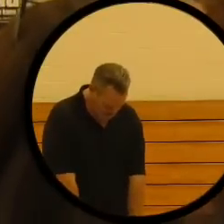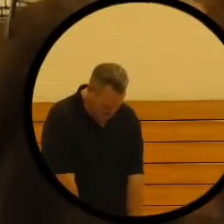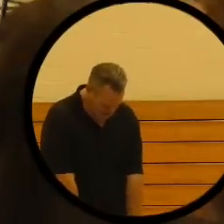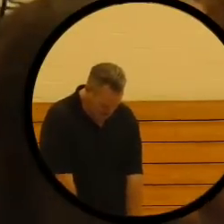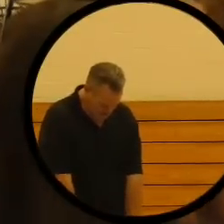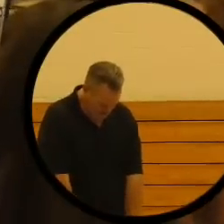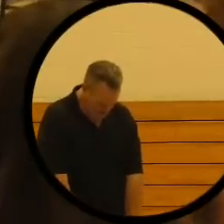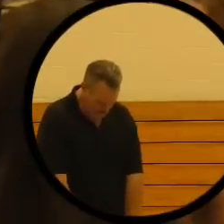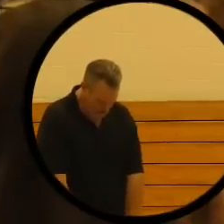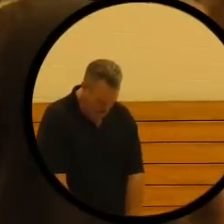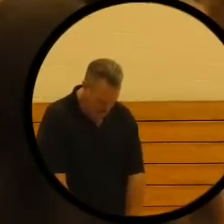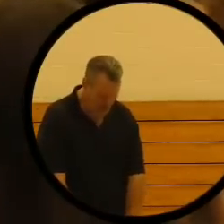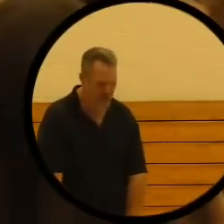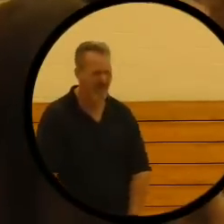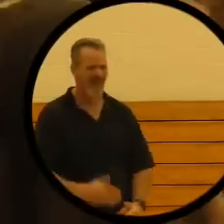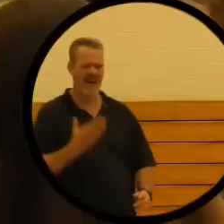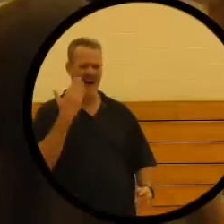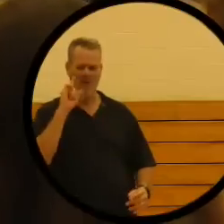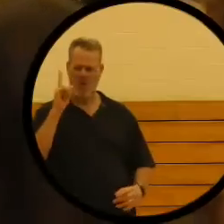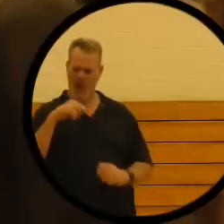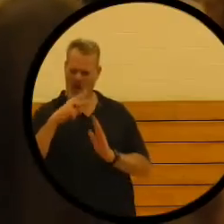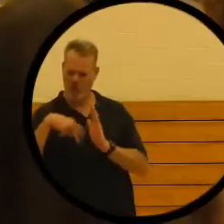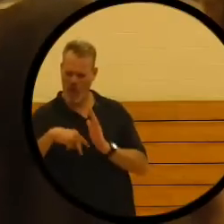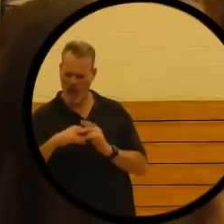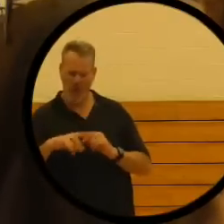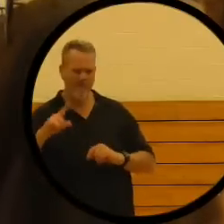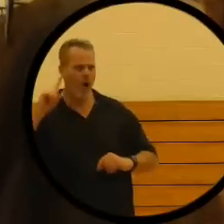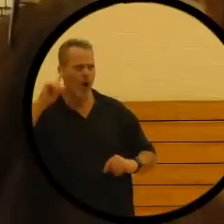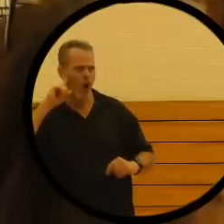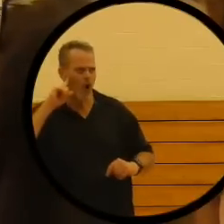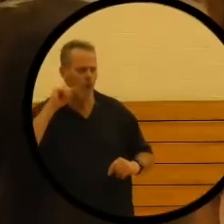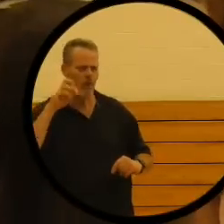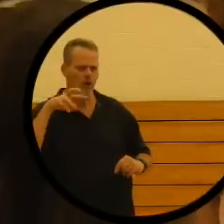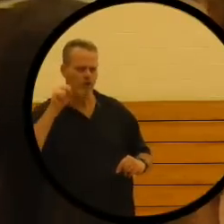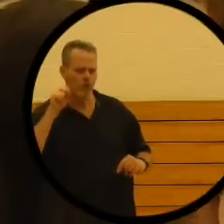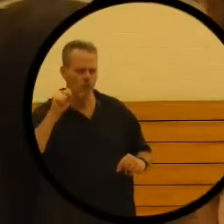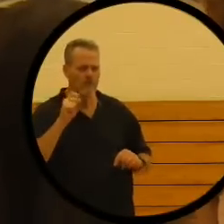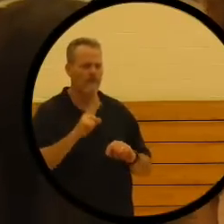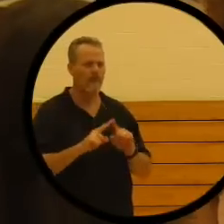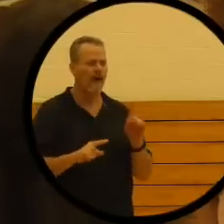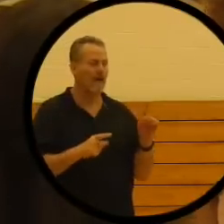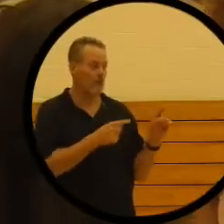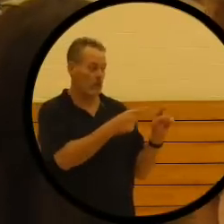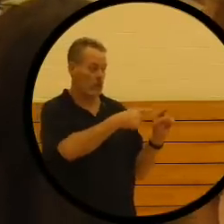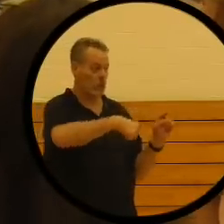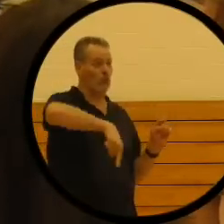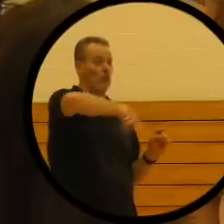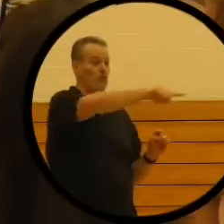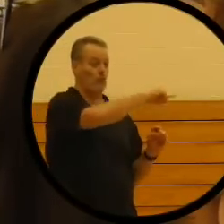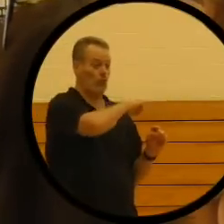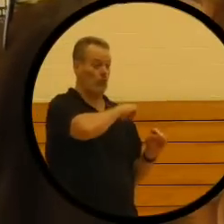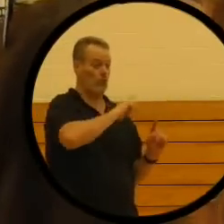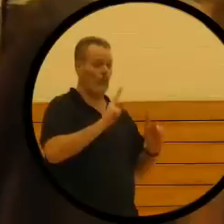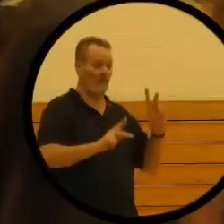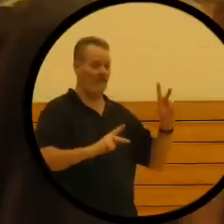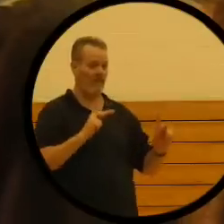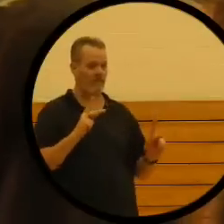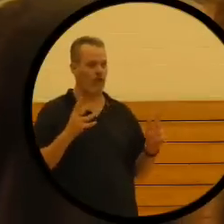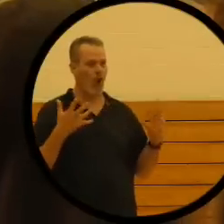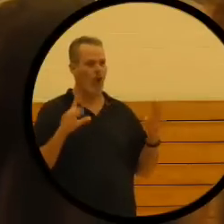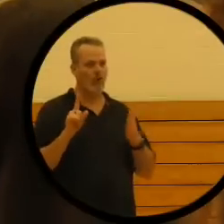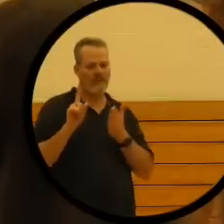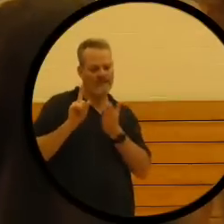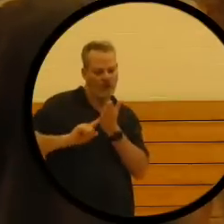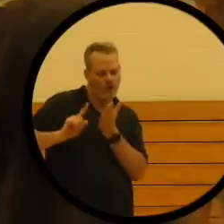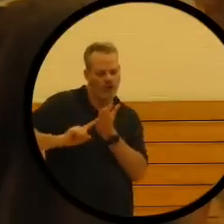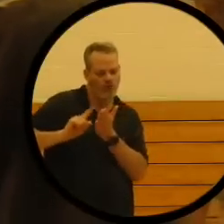I don't know if I read it in a report, or I heard it, or it was on the news, but you folks are already tracking